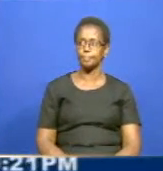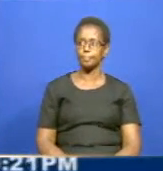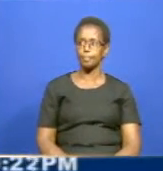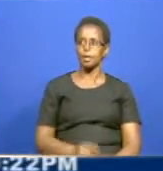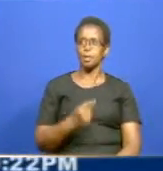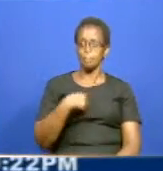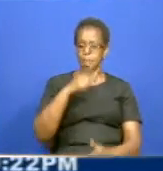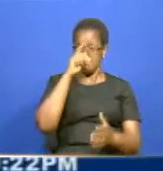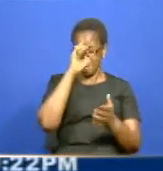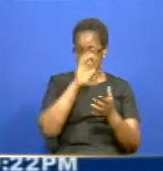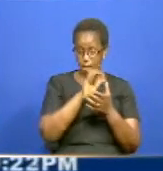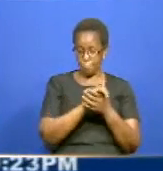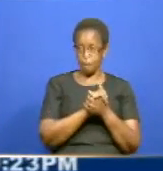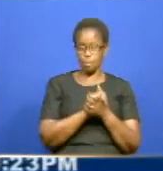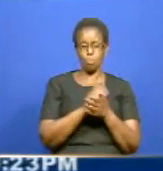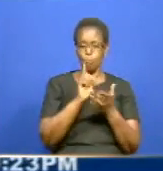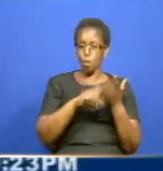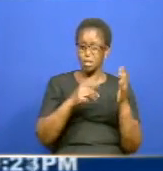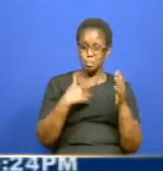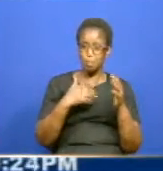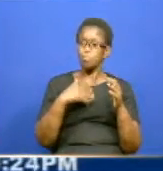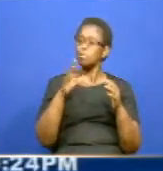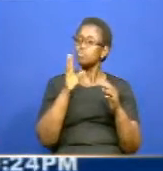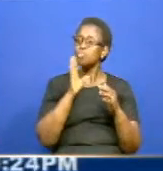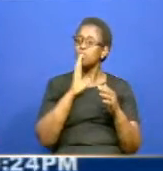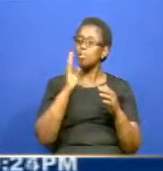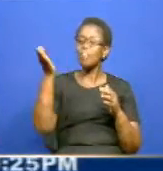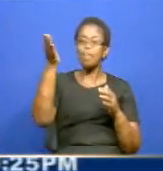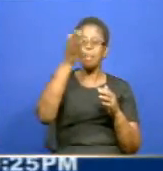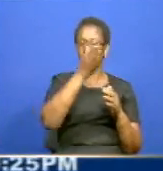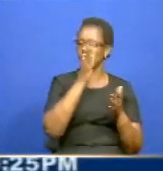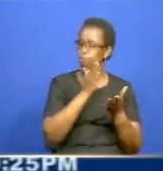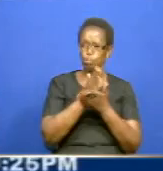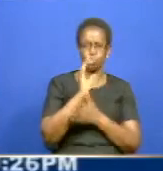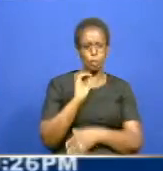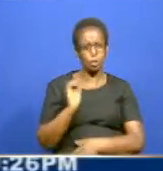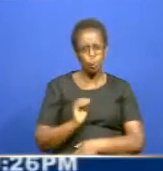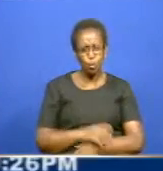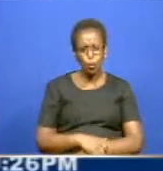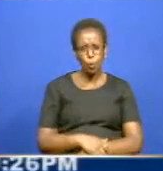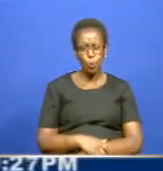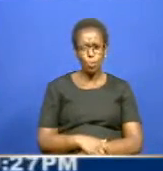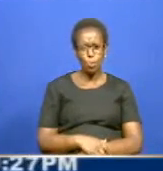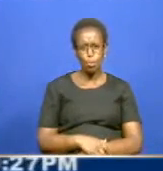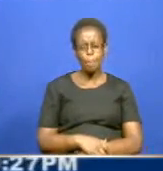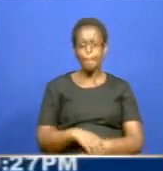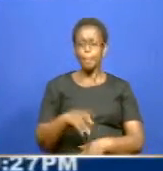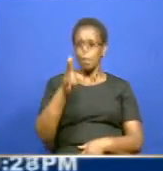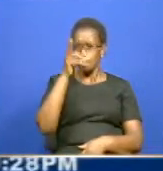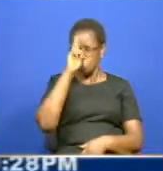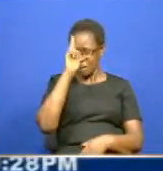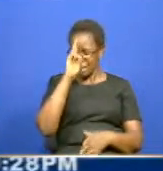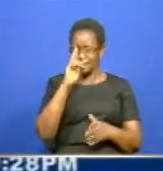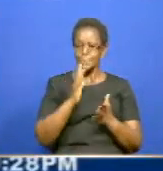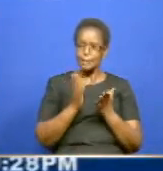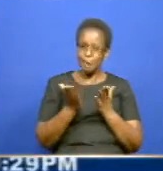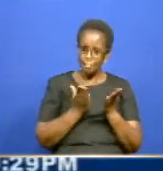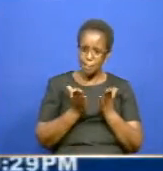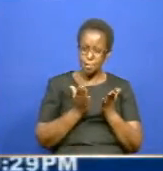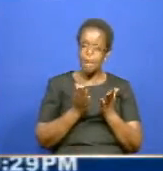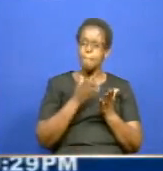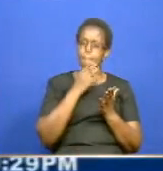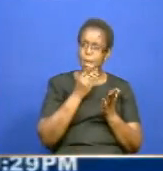being said out there is not true. That the police service, men and women